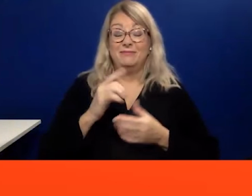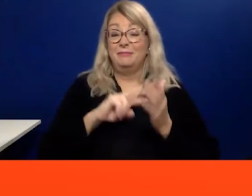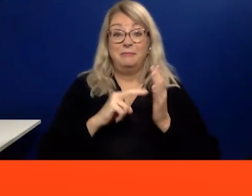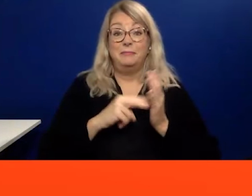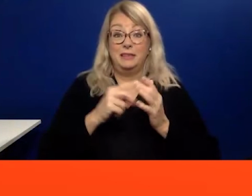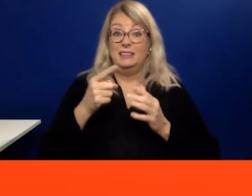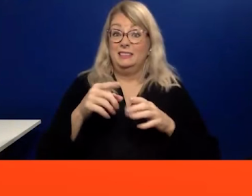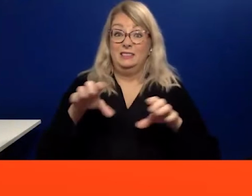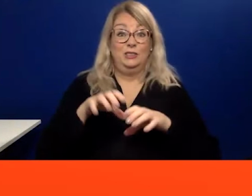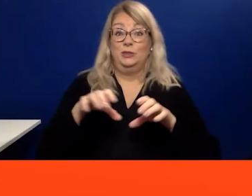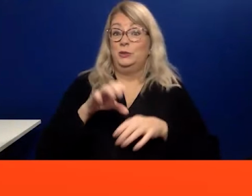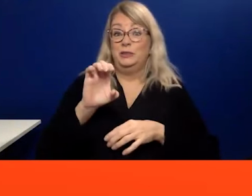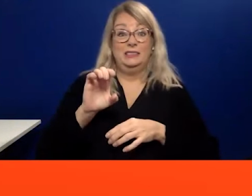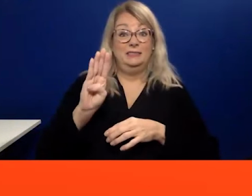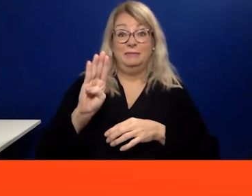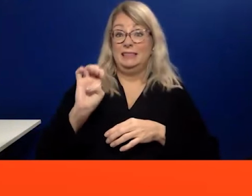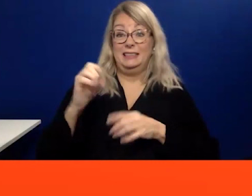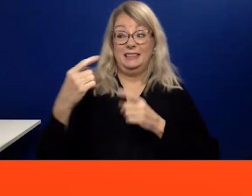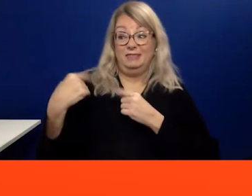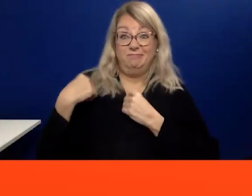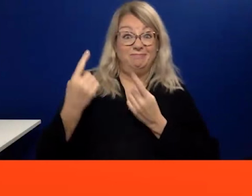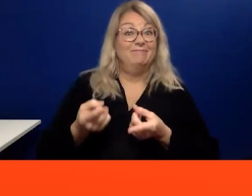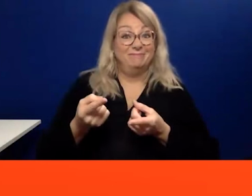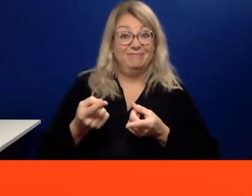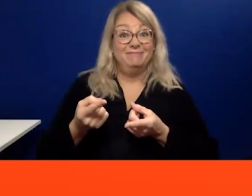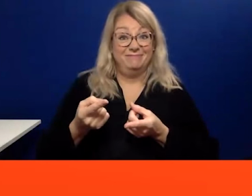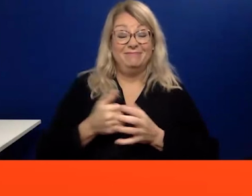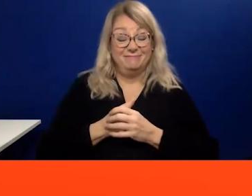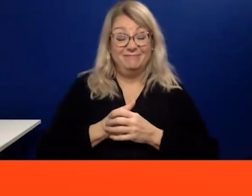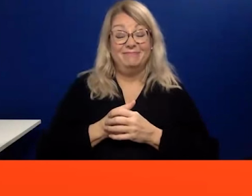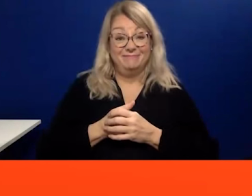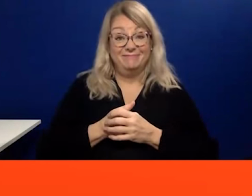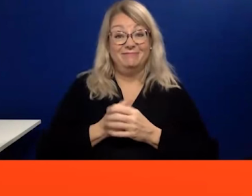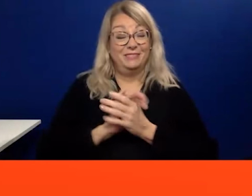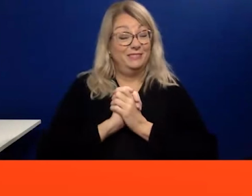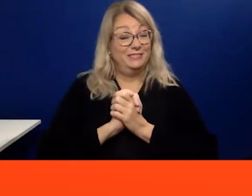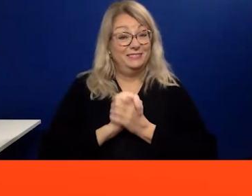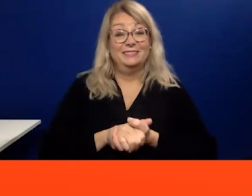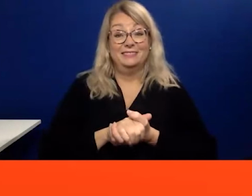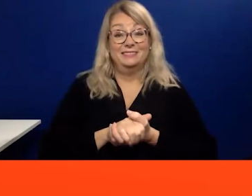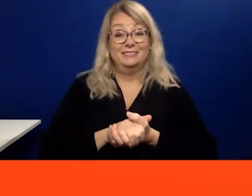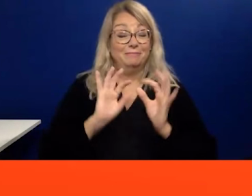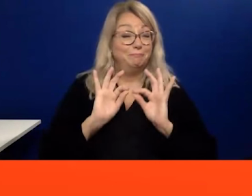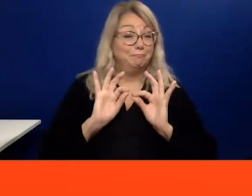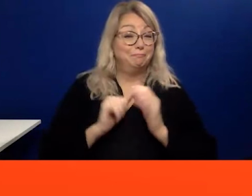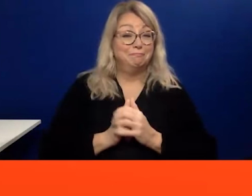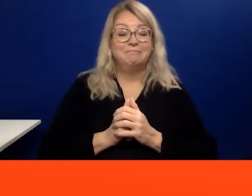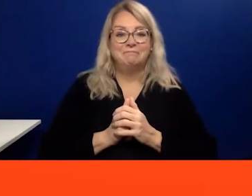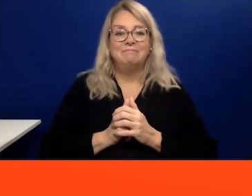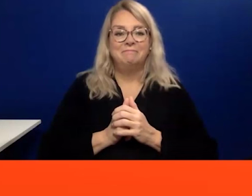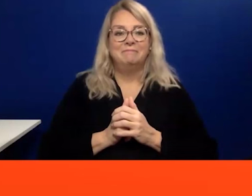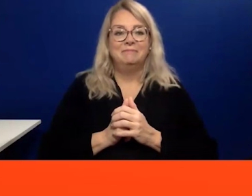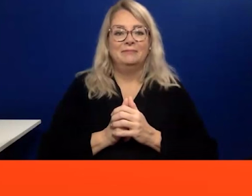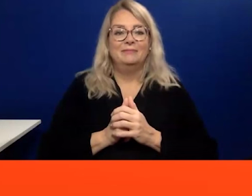doing CBE all along, right? That's exactly where you should be. So